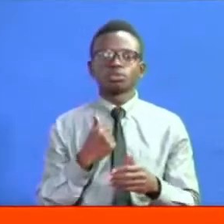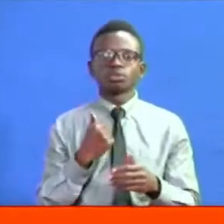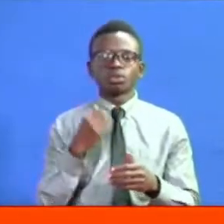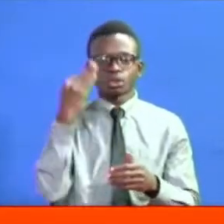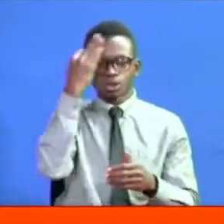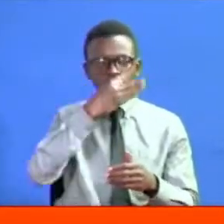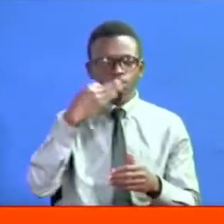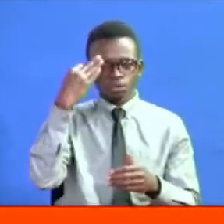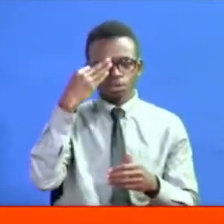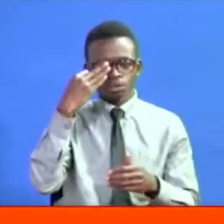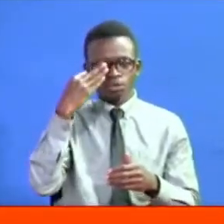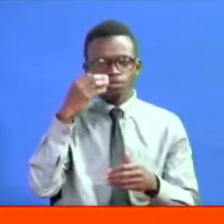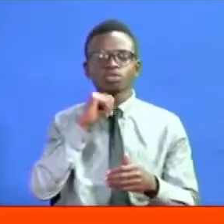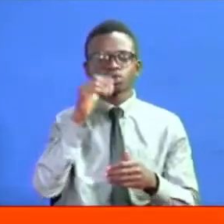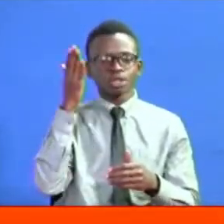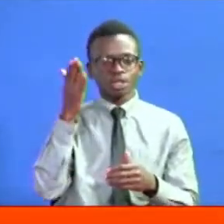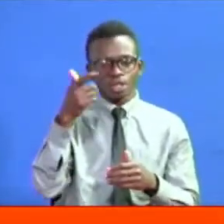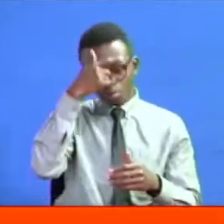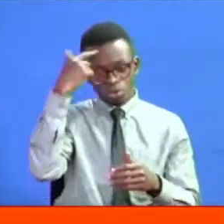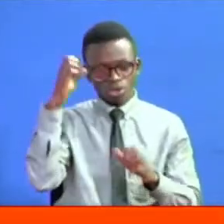the emotional topic.